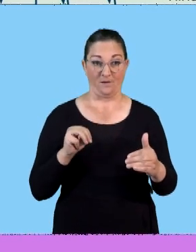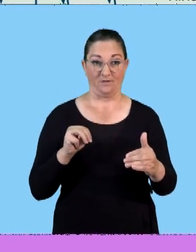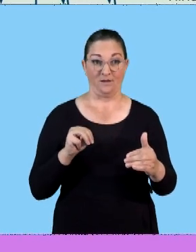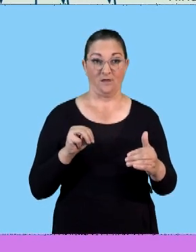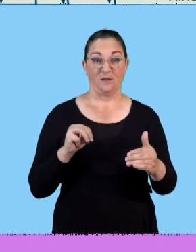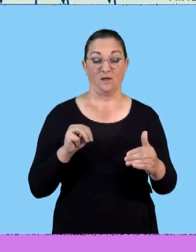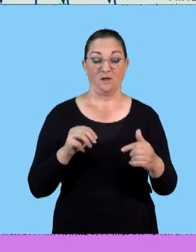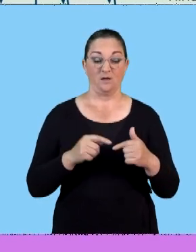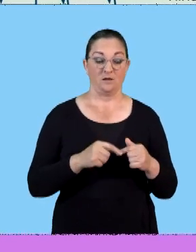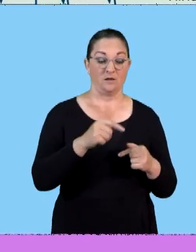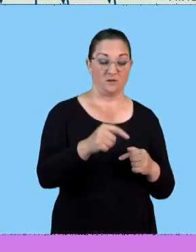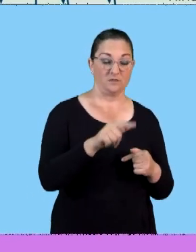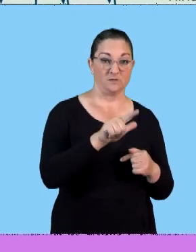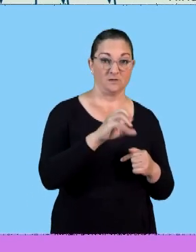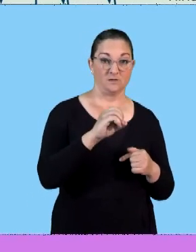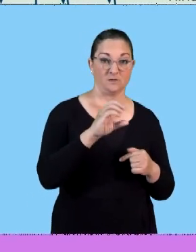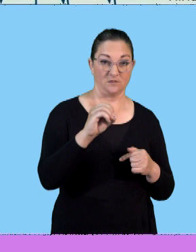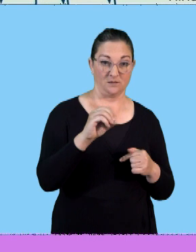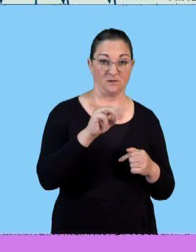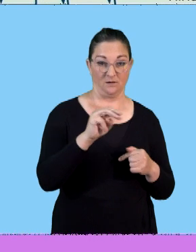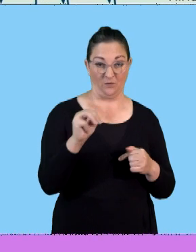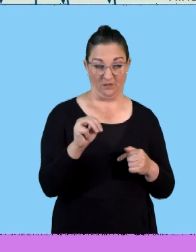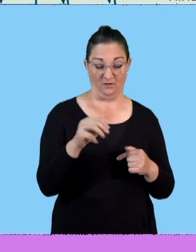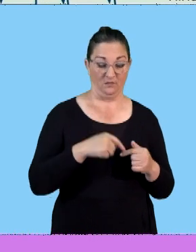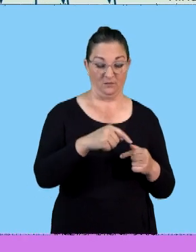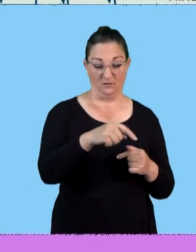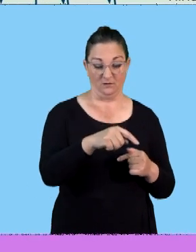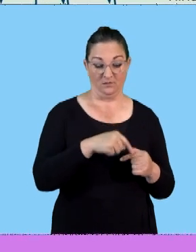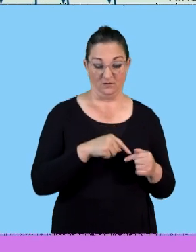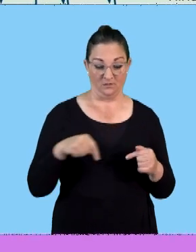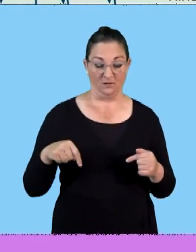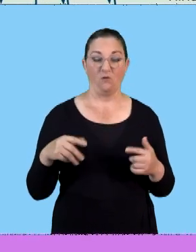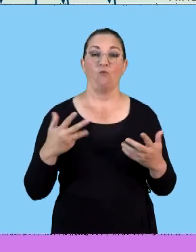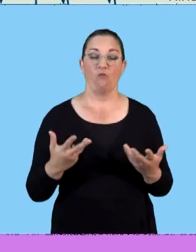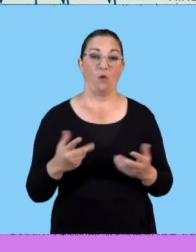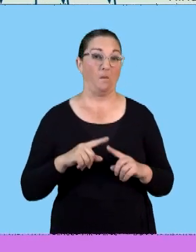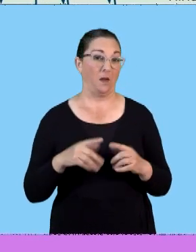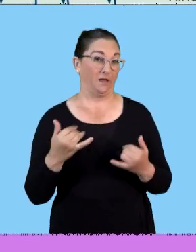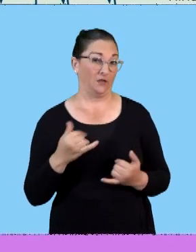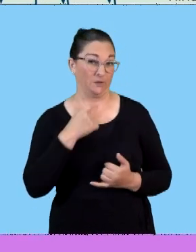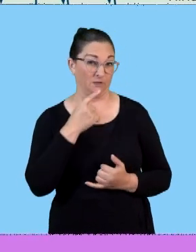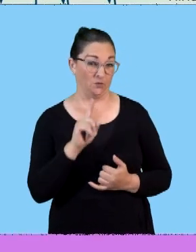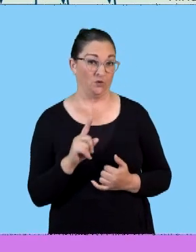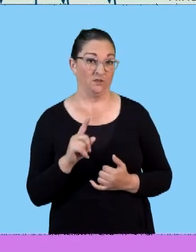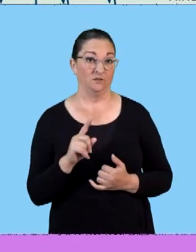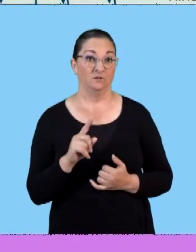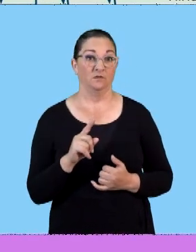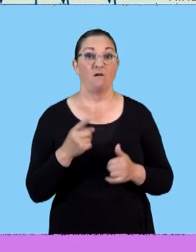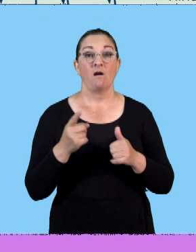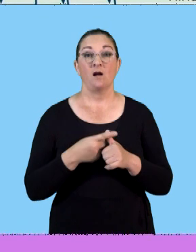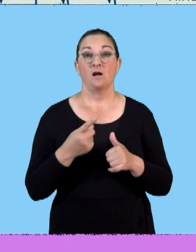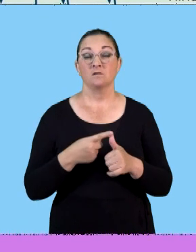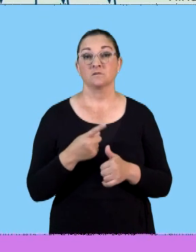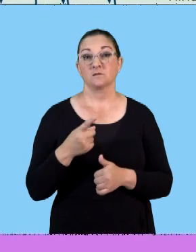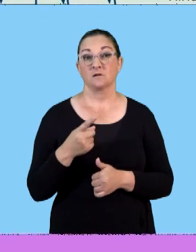by millimeters by 700 millimeters. Now again, please note, we are saying here